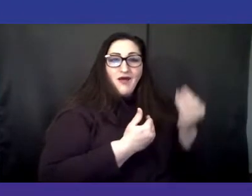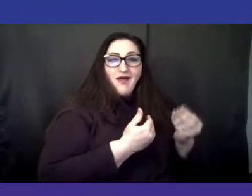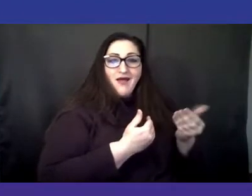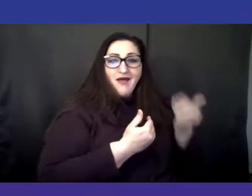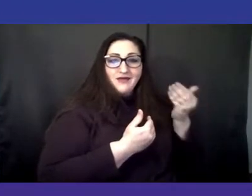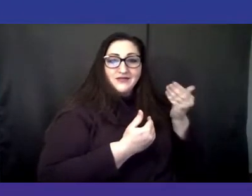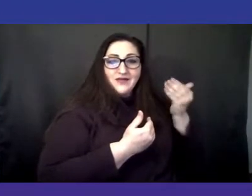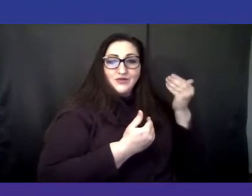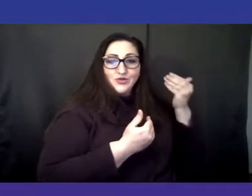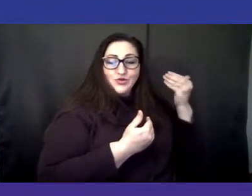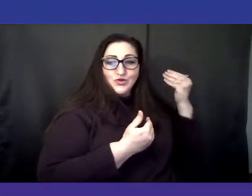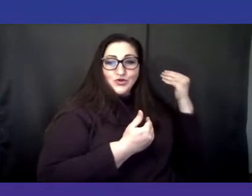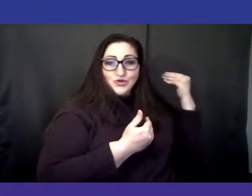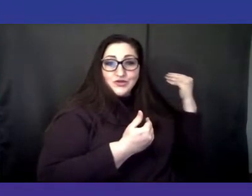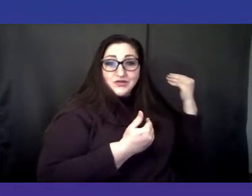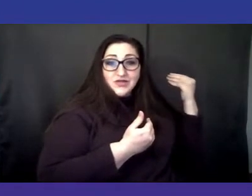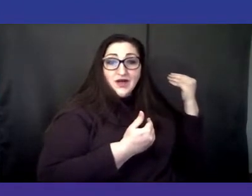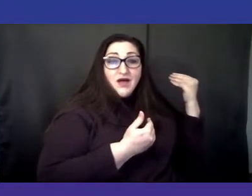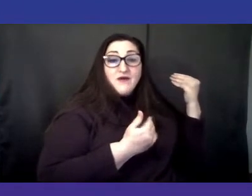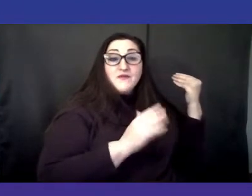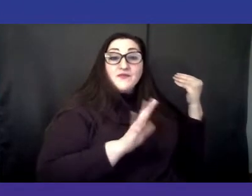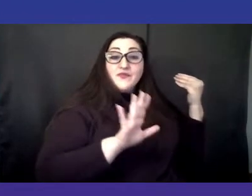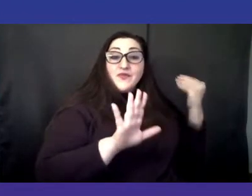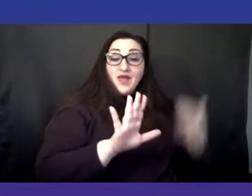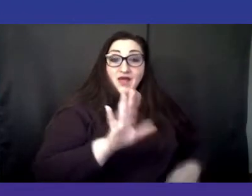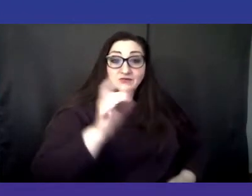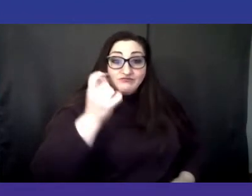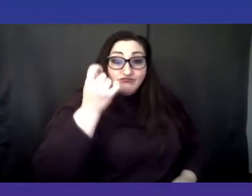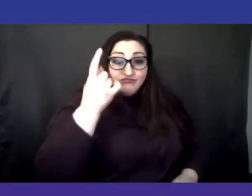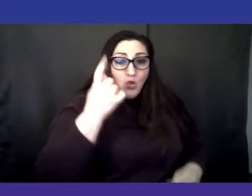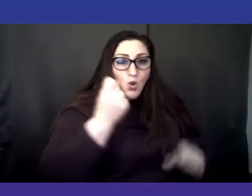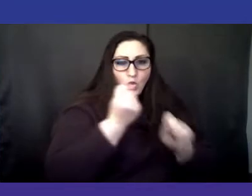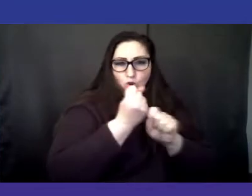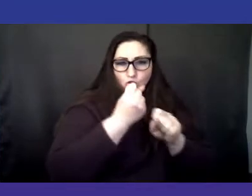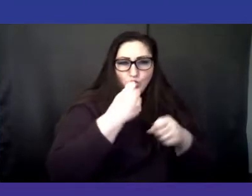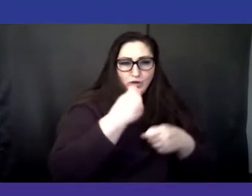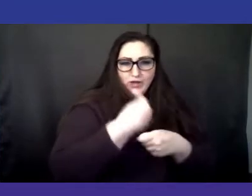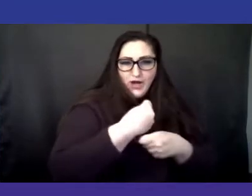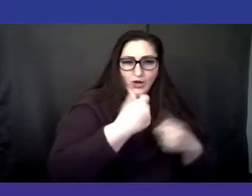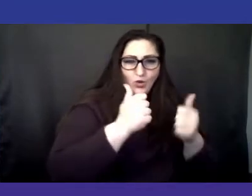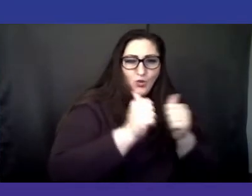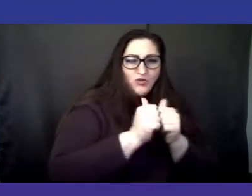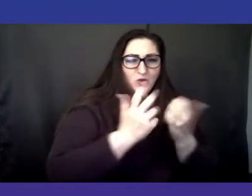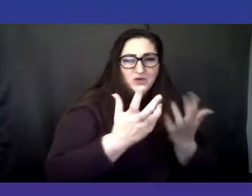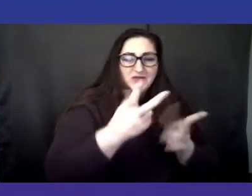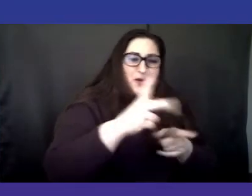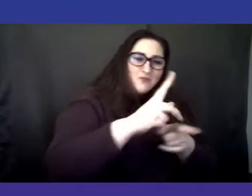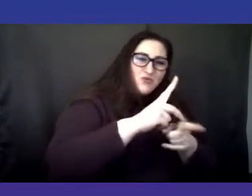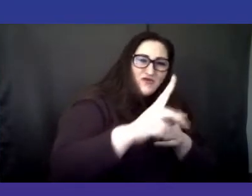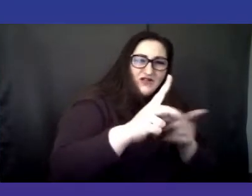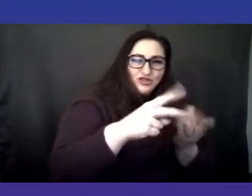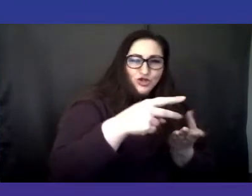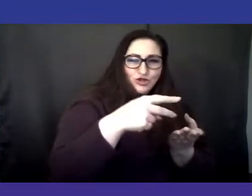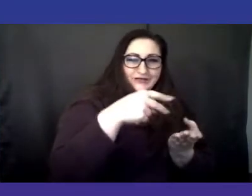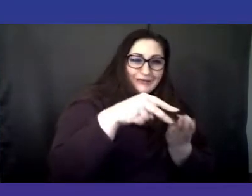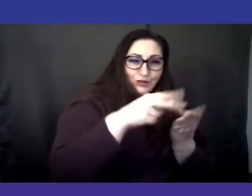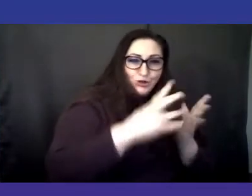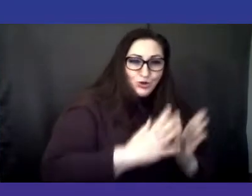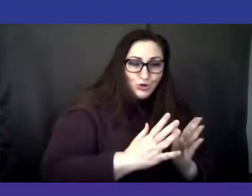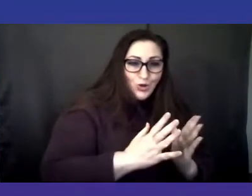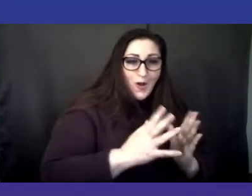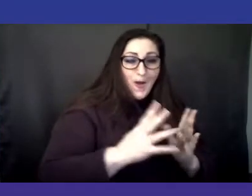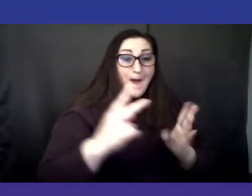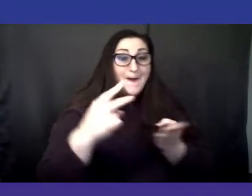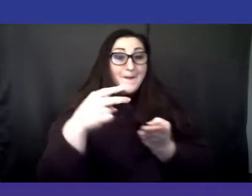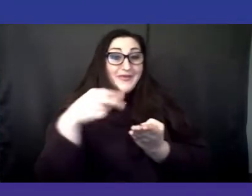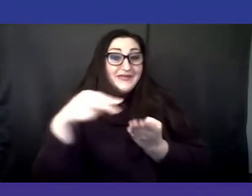creating not just with what we normally would consider as a professional dancer, but dance is now a part